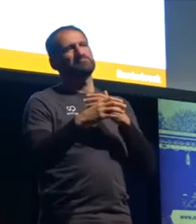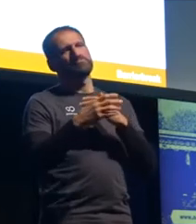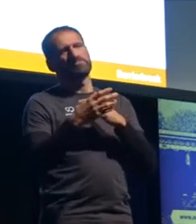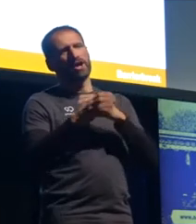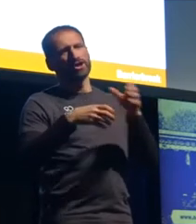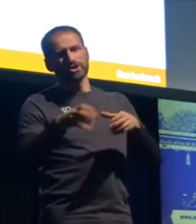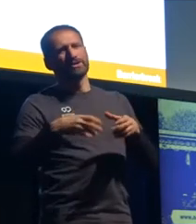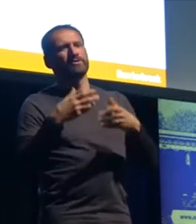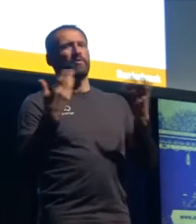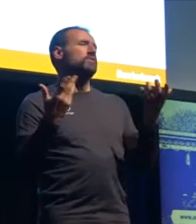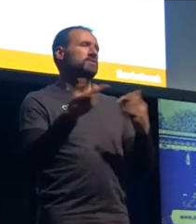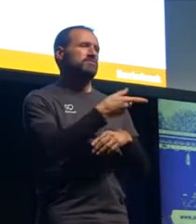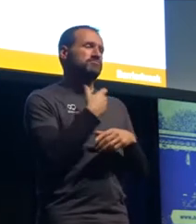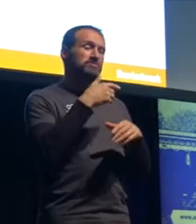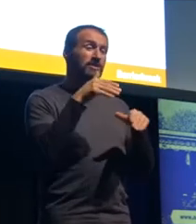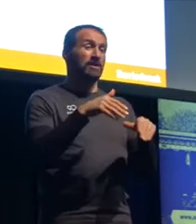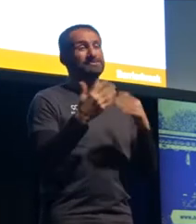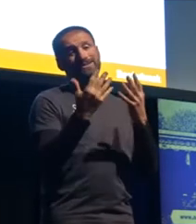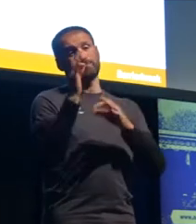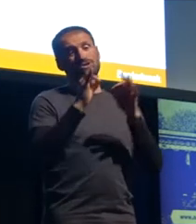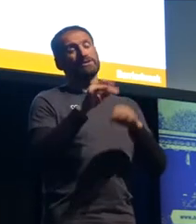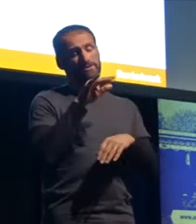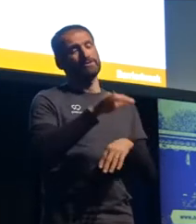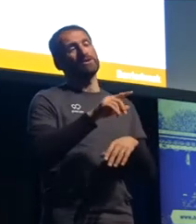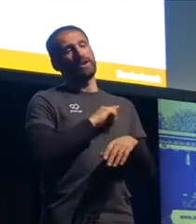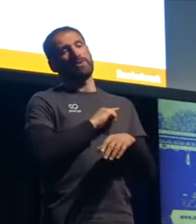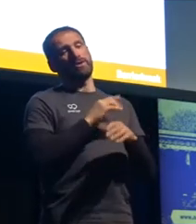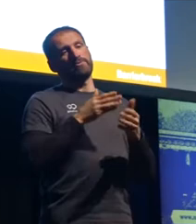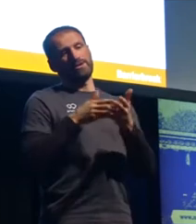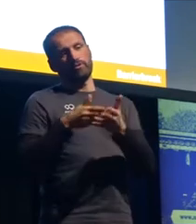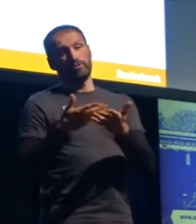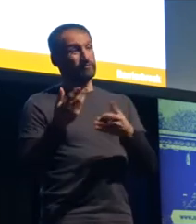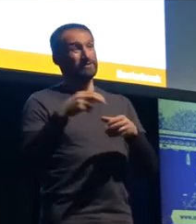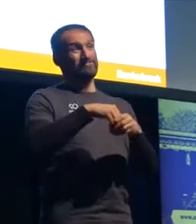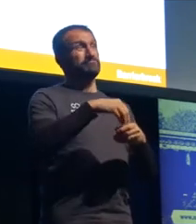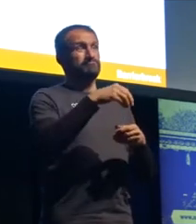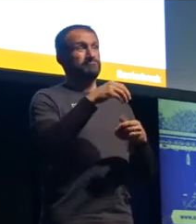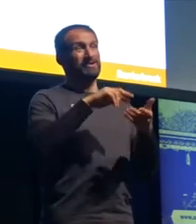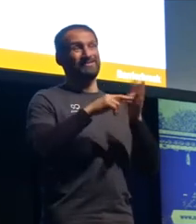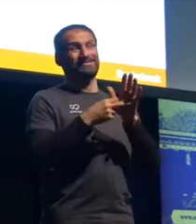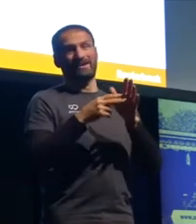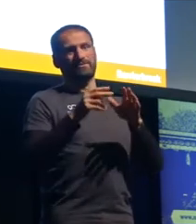disability, so which I think is pretty cool and basically unheard of in a tech company.